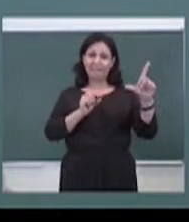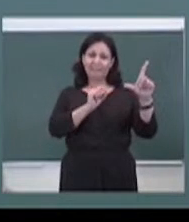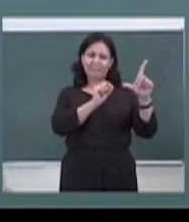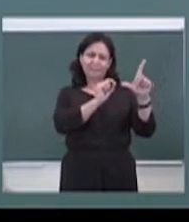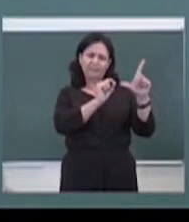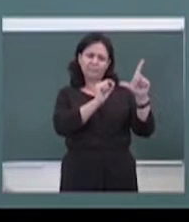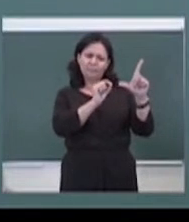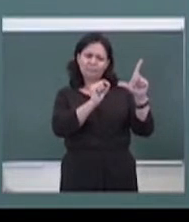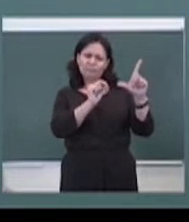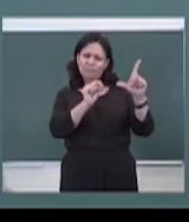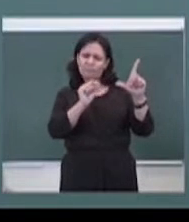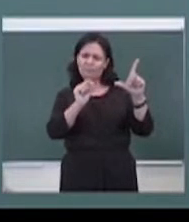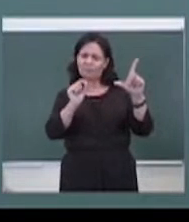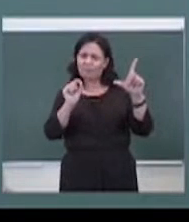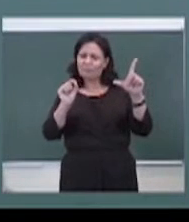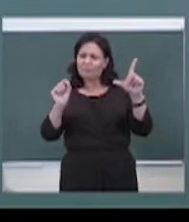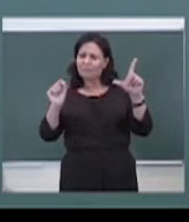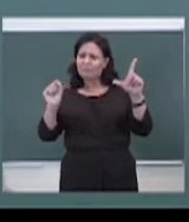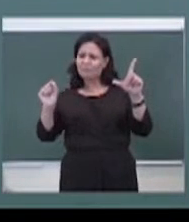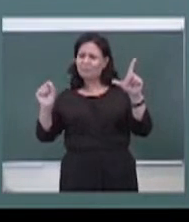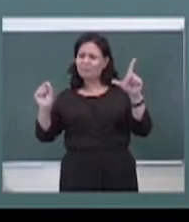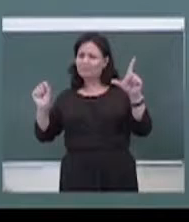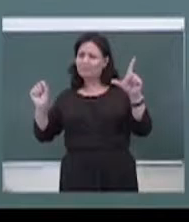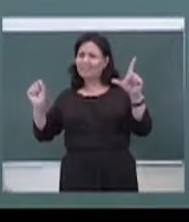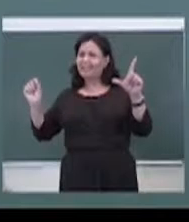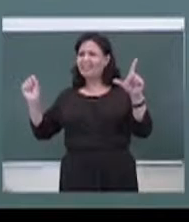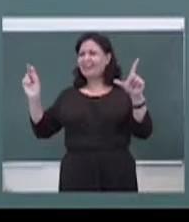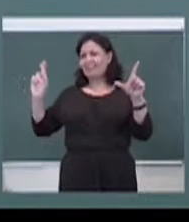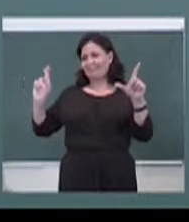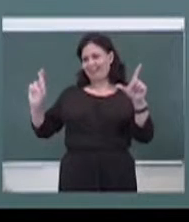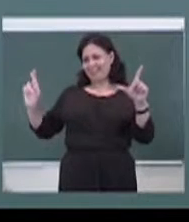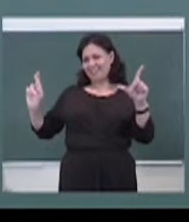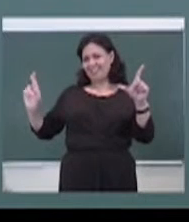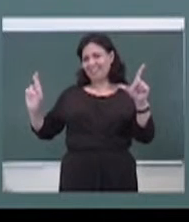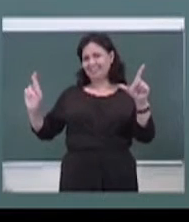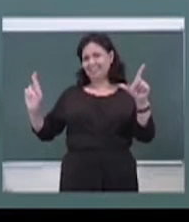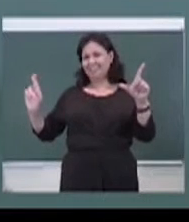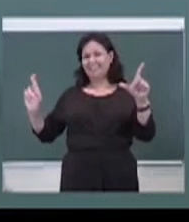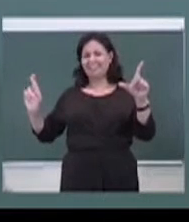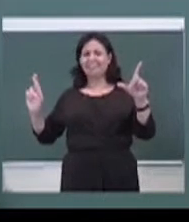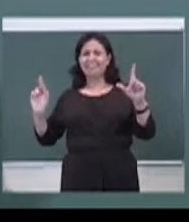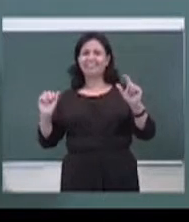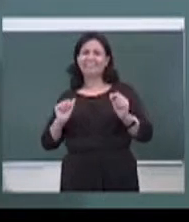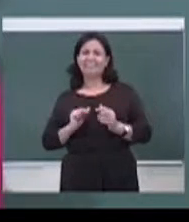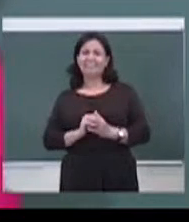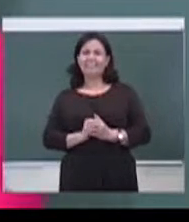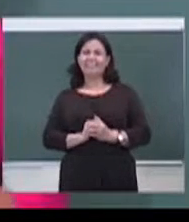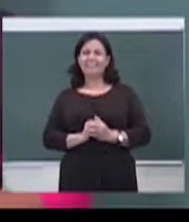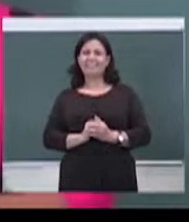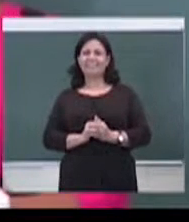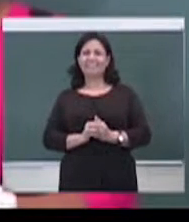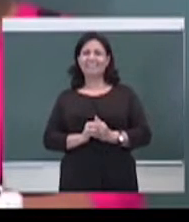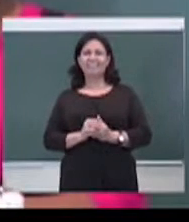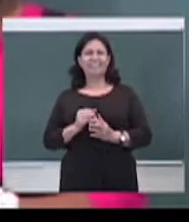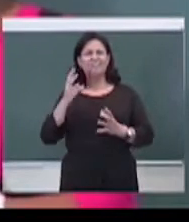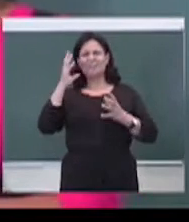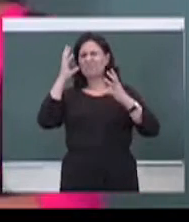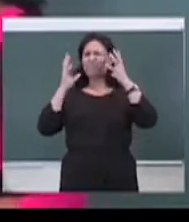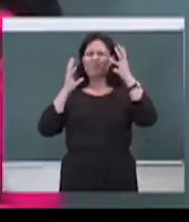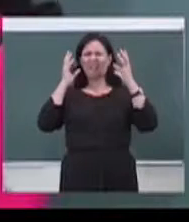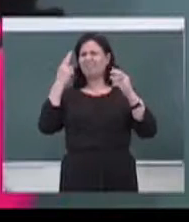you move across to the right. Don't worry if it is not a straight